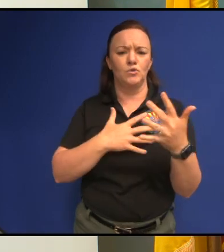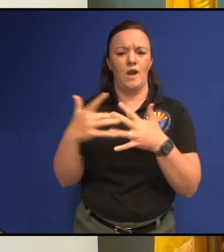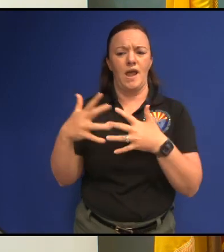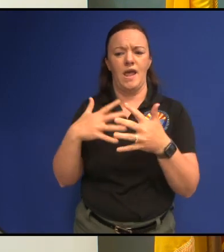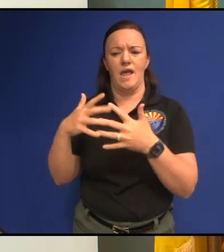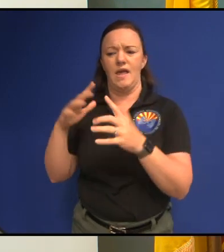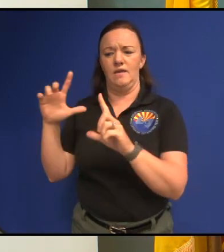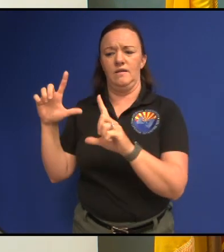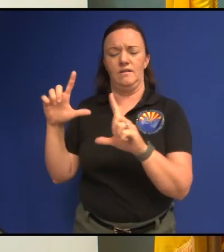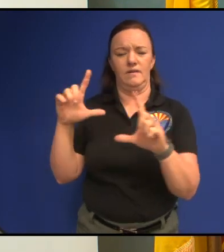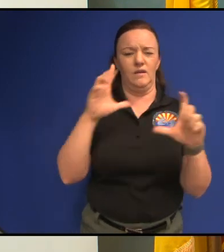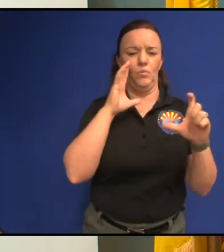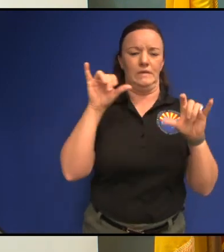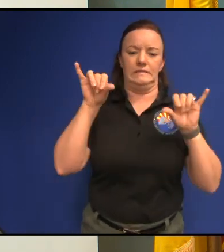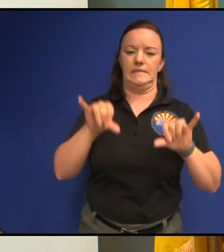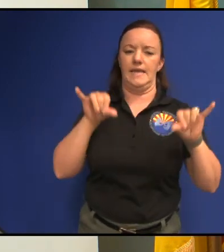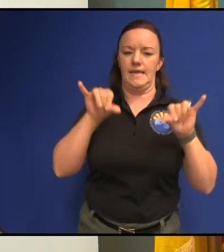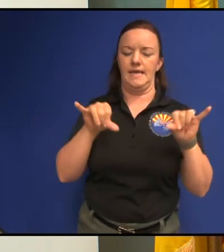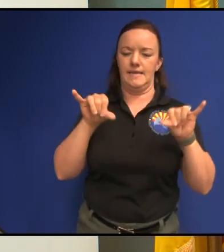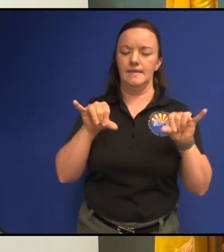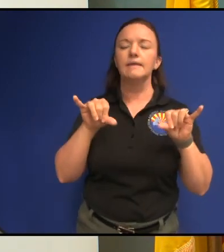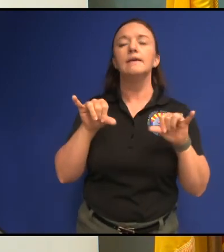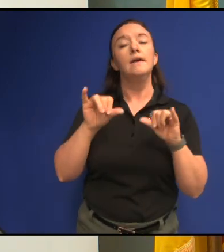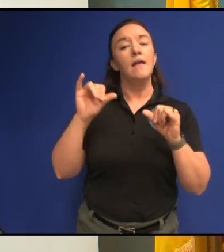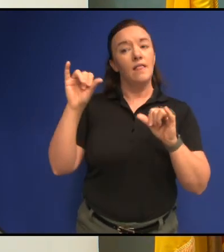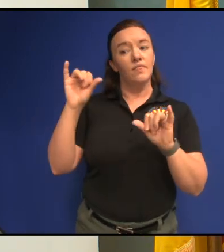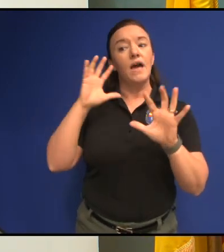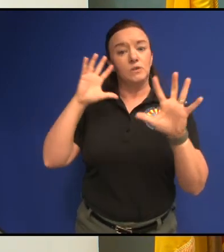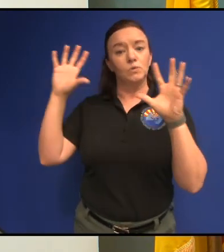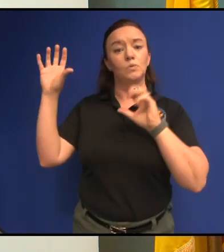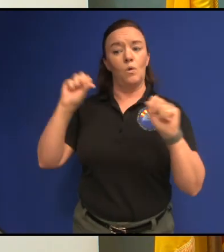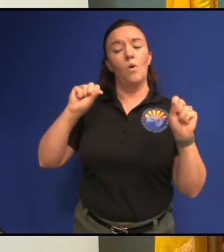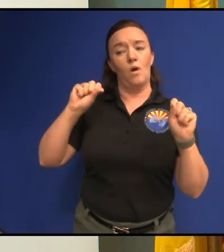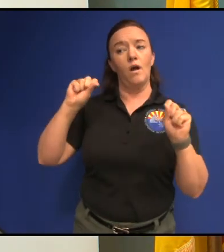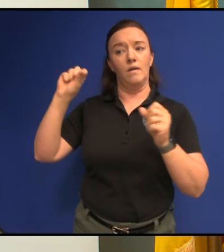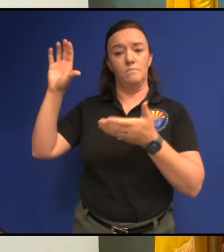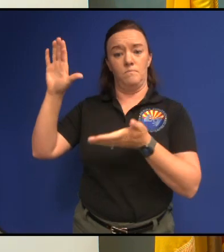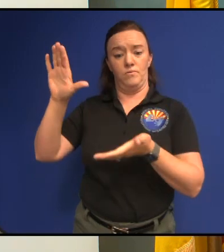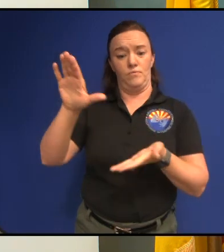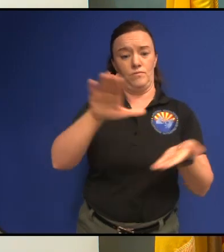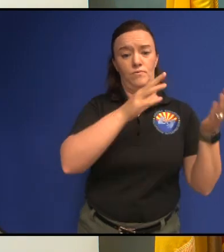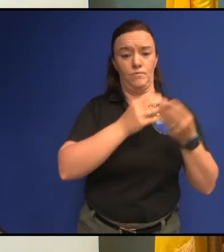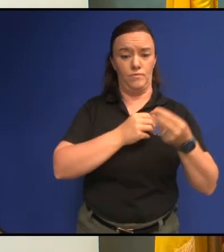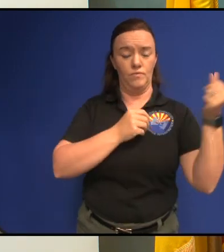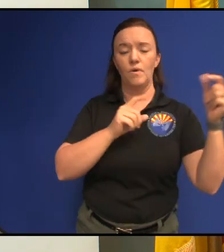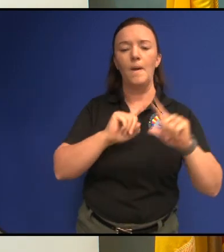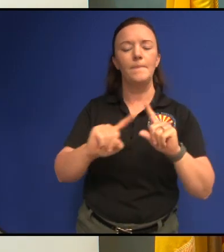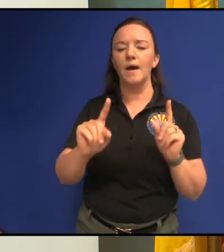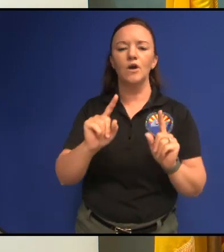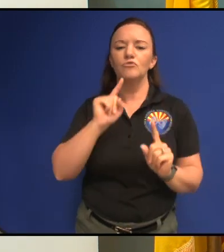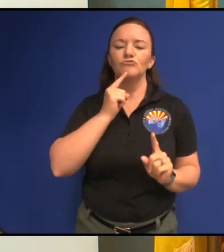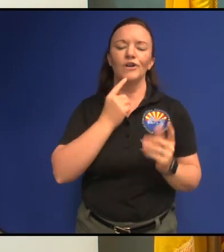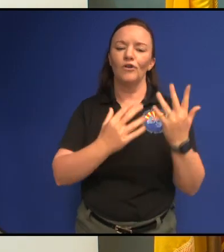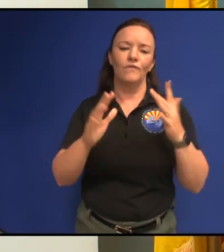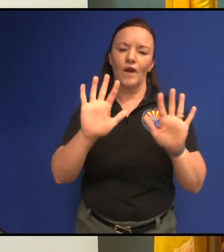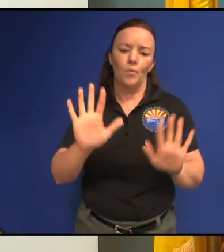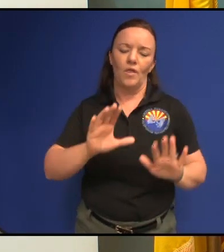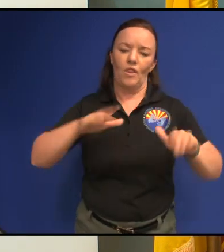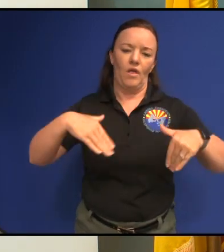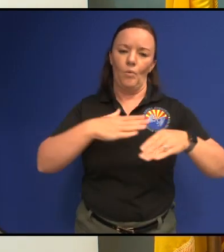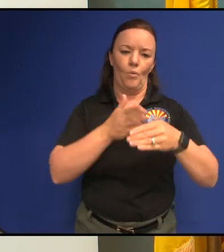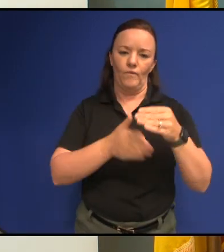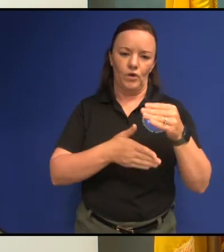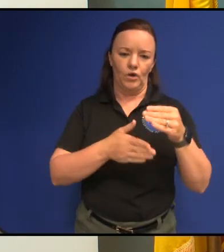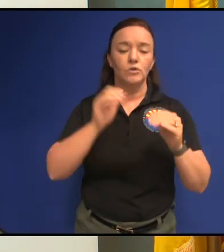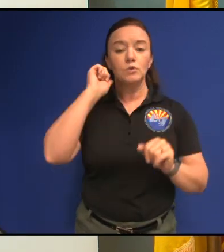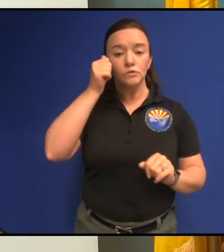over with us. Like I mentioned, we have that storm pulling off, but the critical fire weather conditions are not over yet. So tomorrow, expecting more